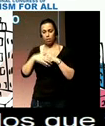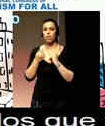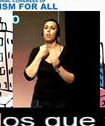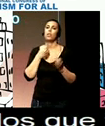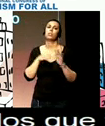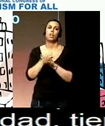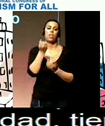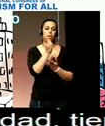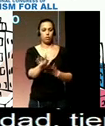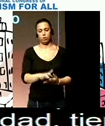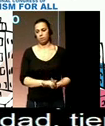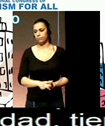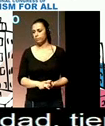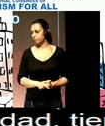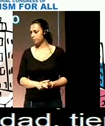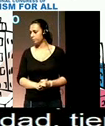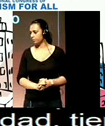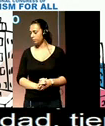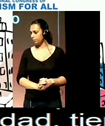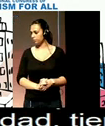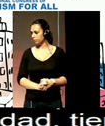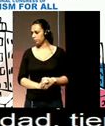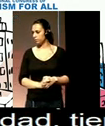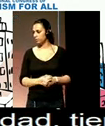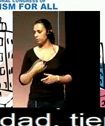a direct view to the Acropolis and the Parthenon itself.